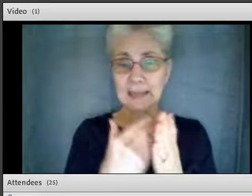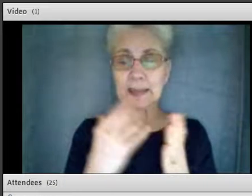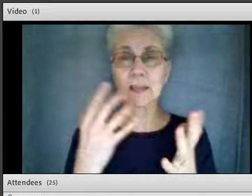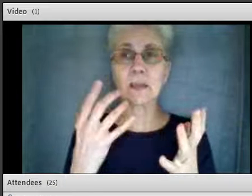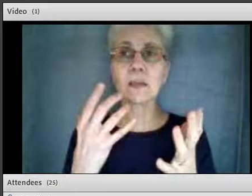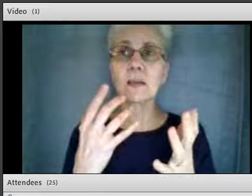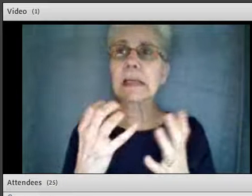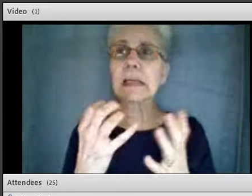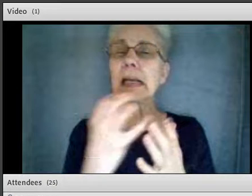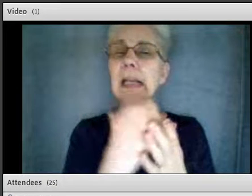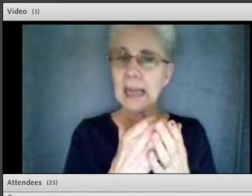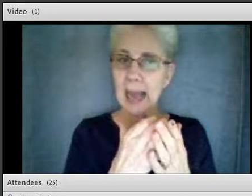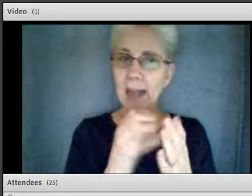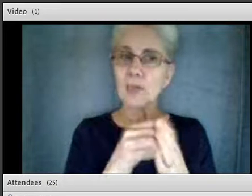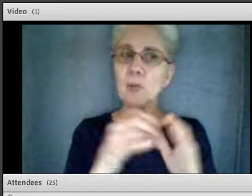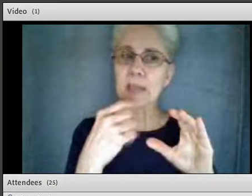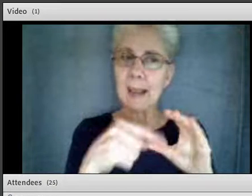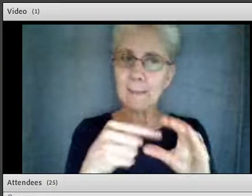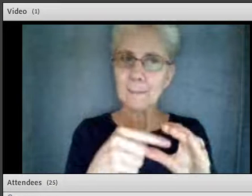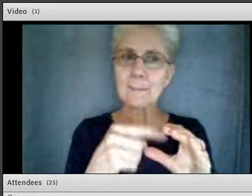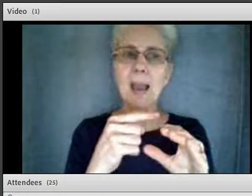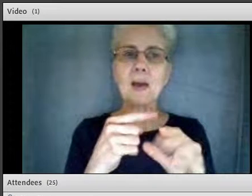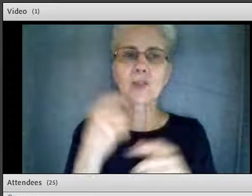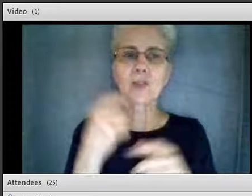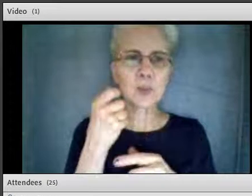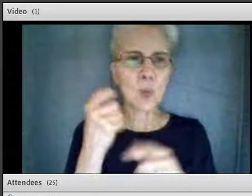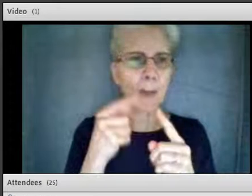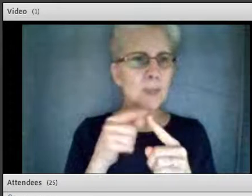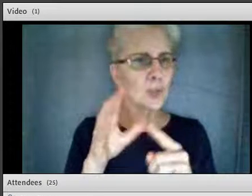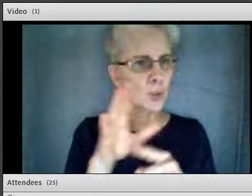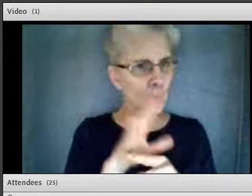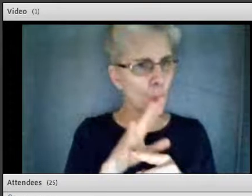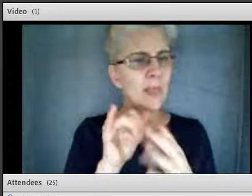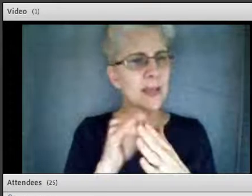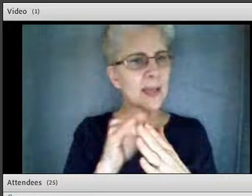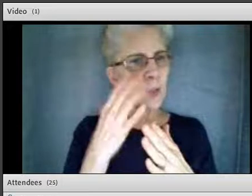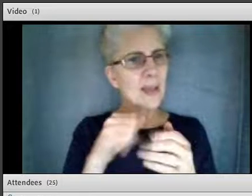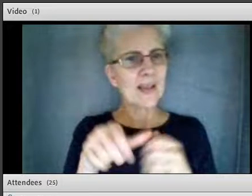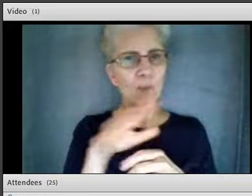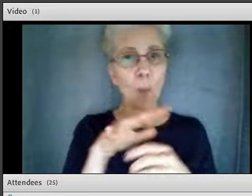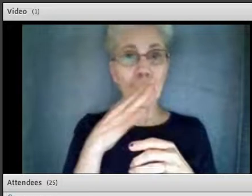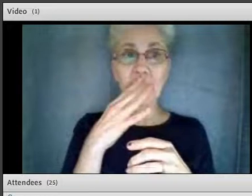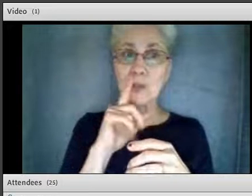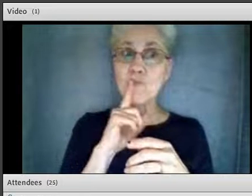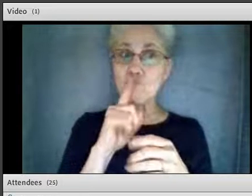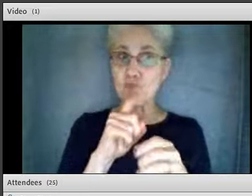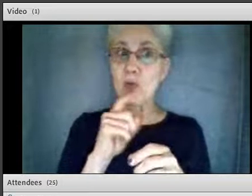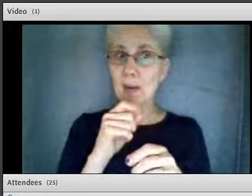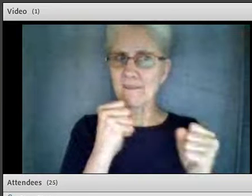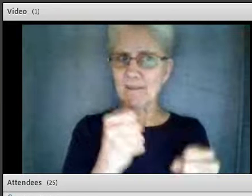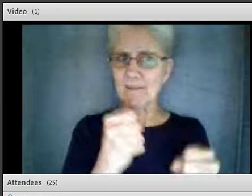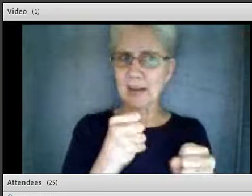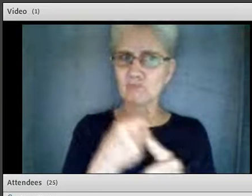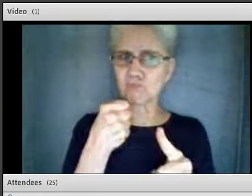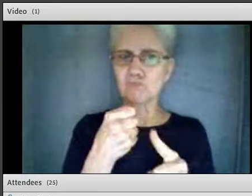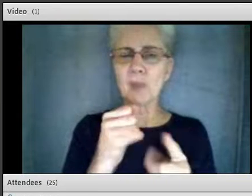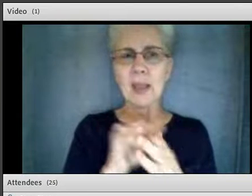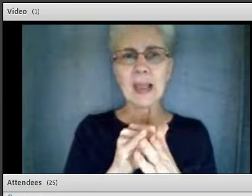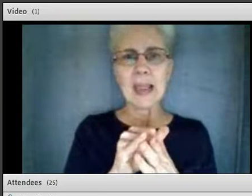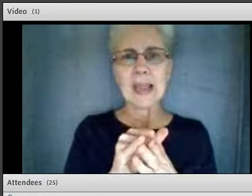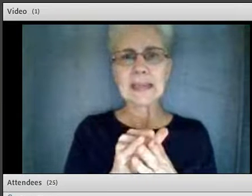me subscribe to your email. That's why that's everywhere. It's because it's really effective. It's an opt-in situation. So